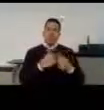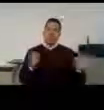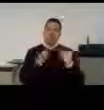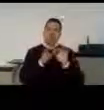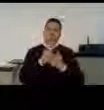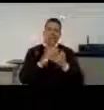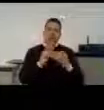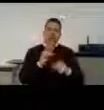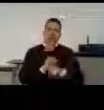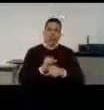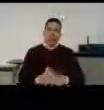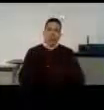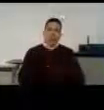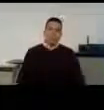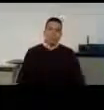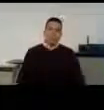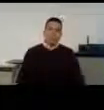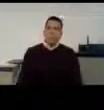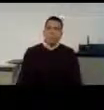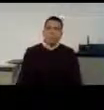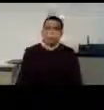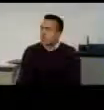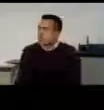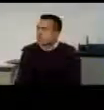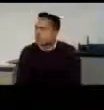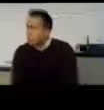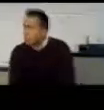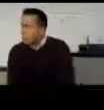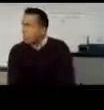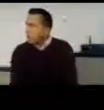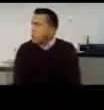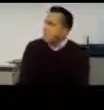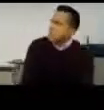Thank you, Michelle. Next,